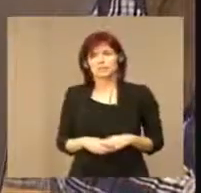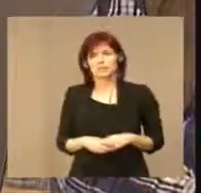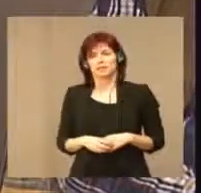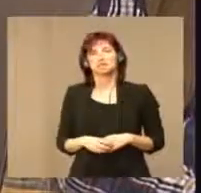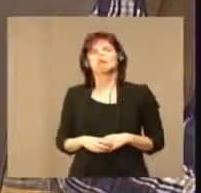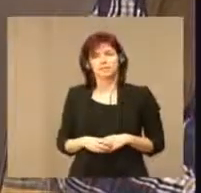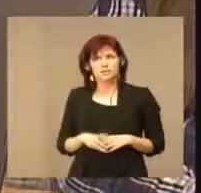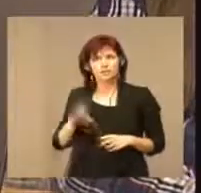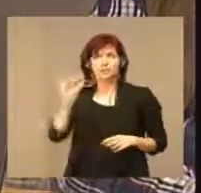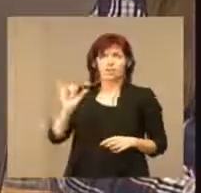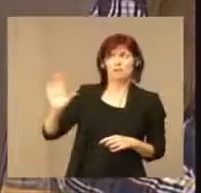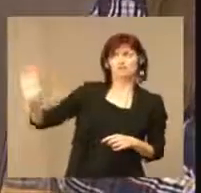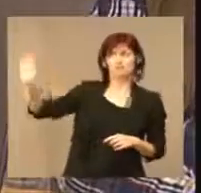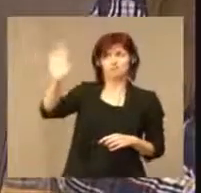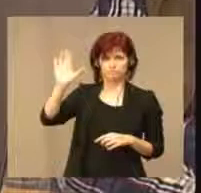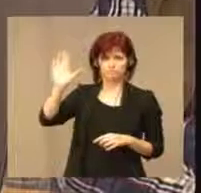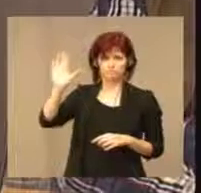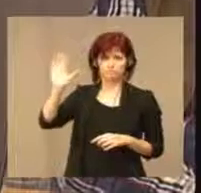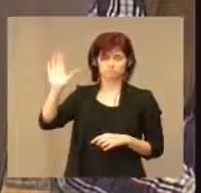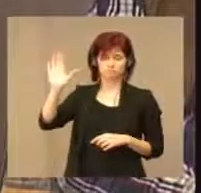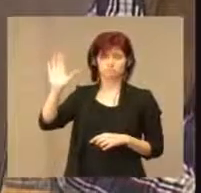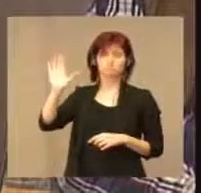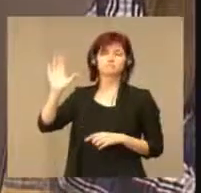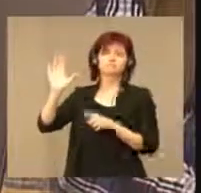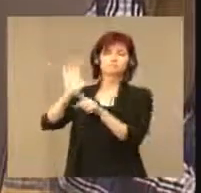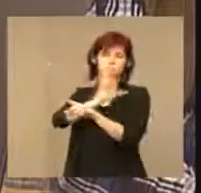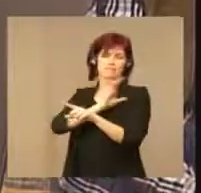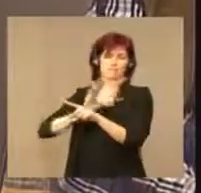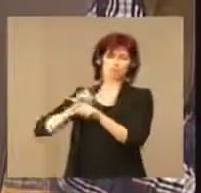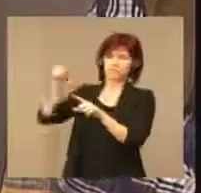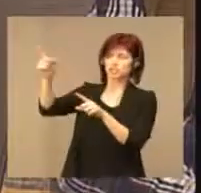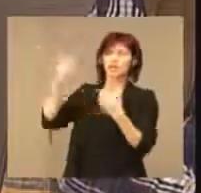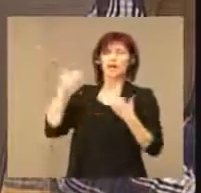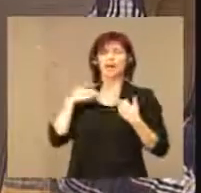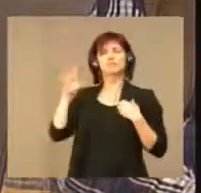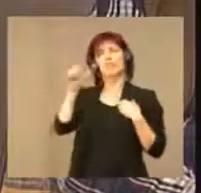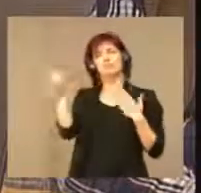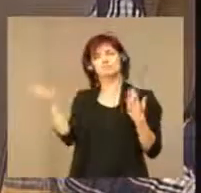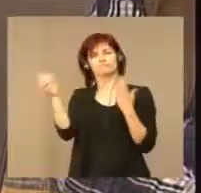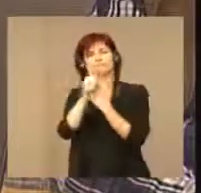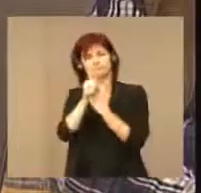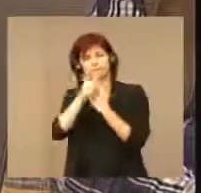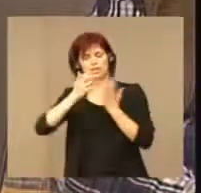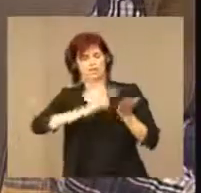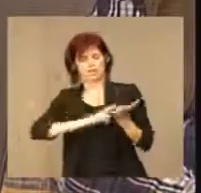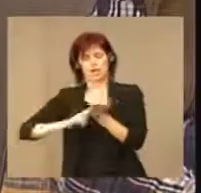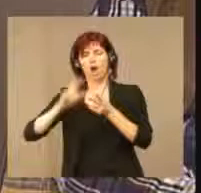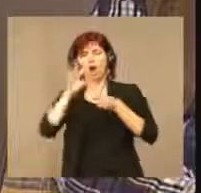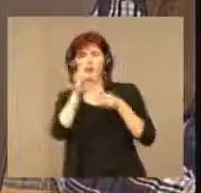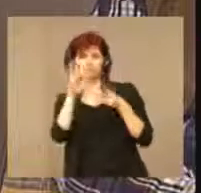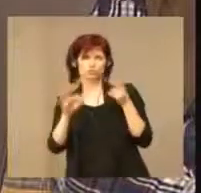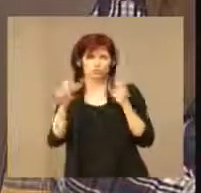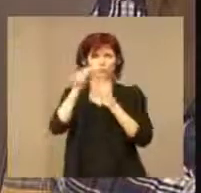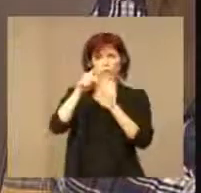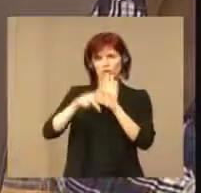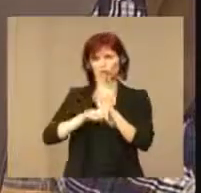attached to that convention is another treaty called the Optional Protocol. And the Optional